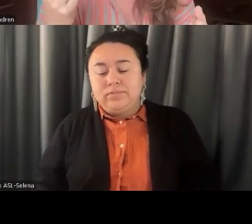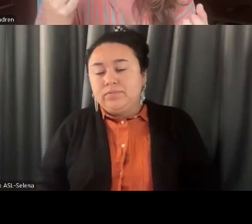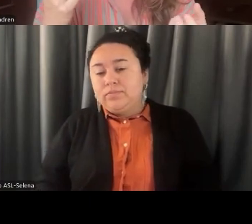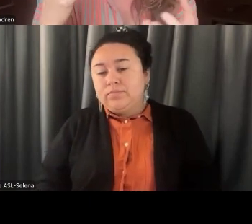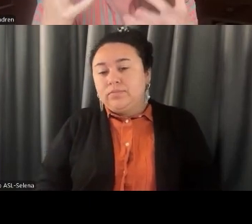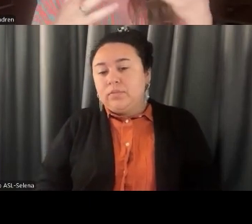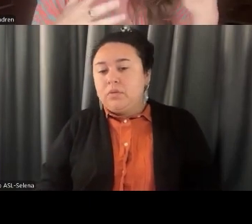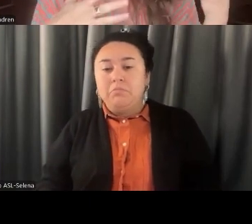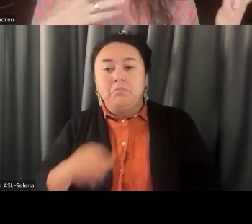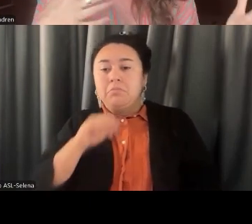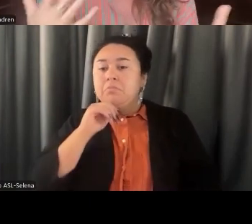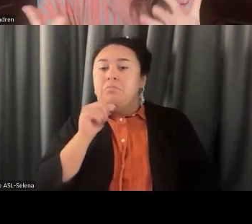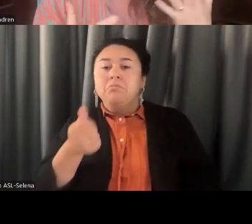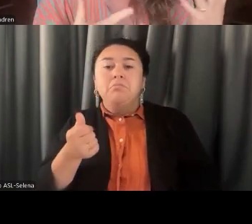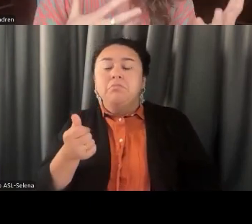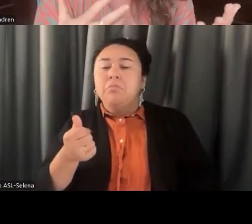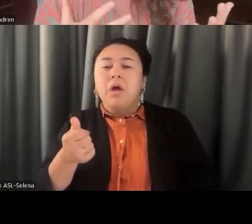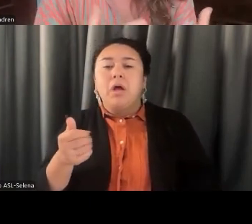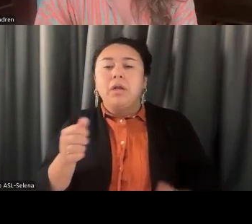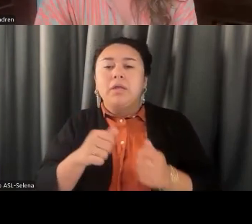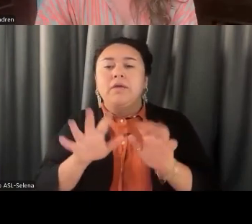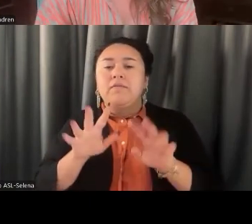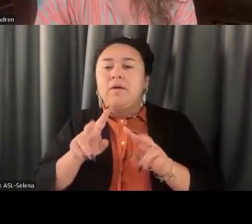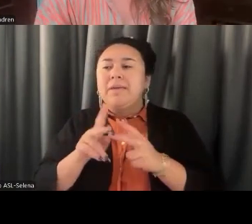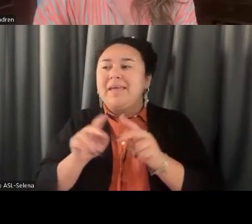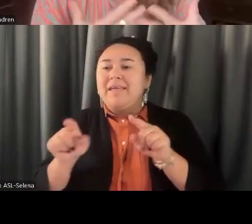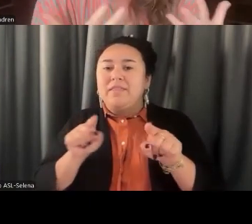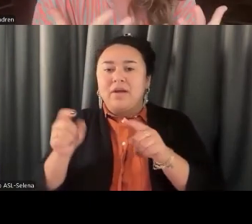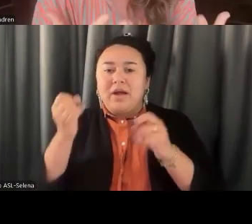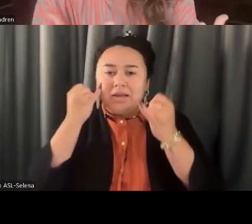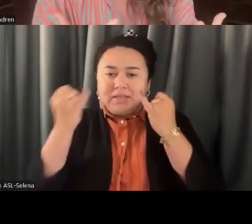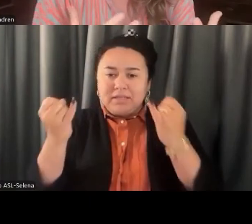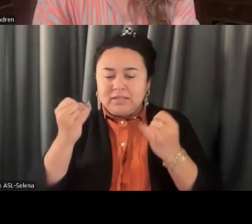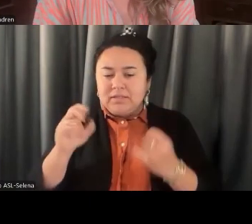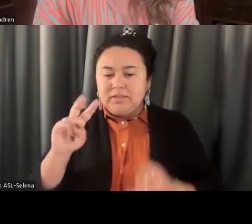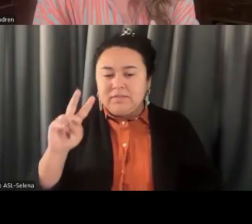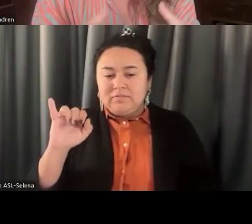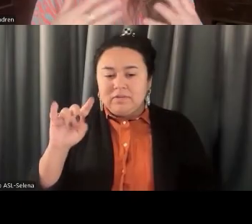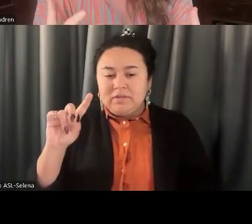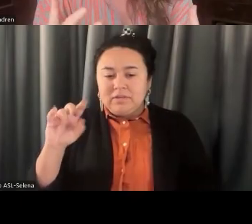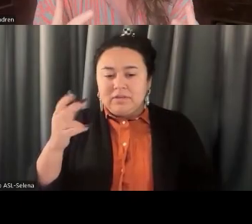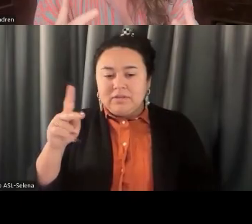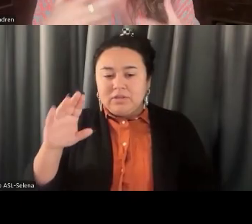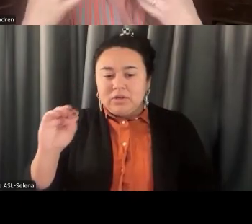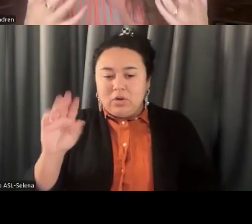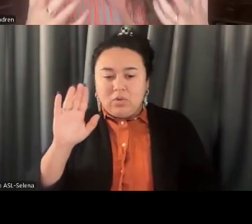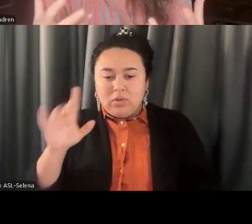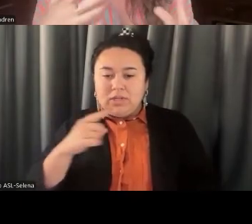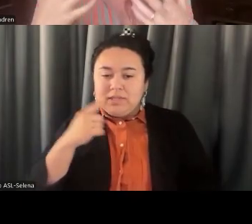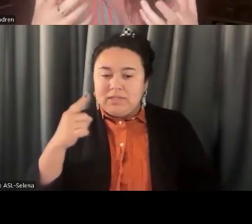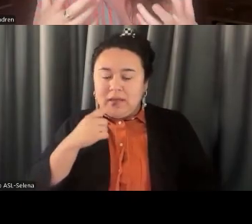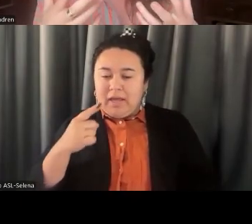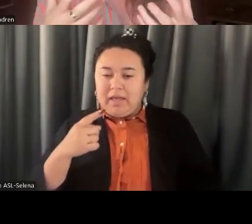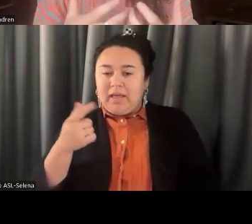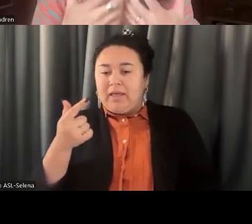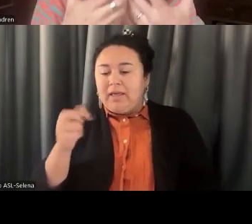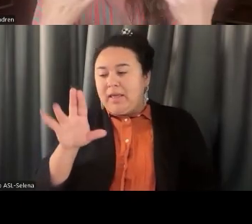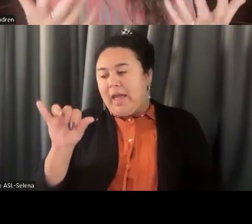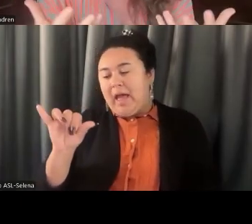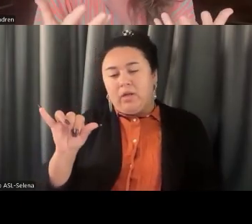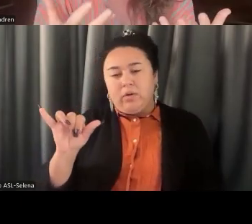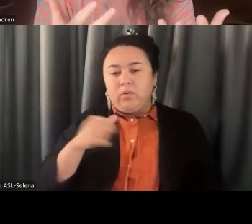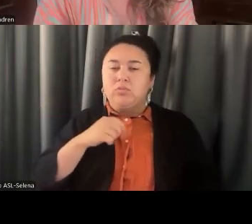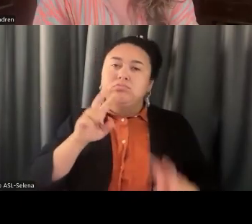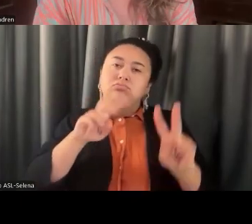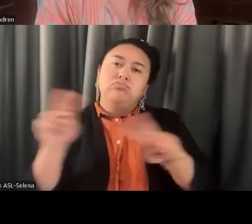sacrificing each. Right, what Vodichko would say, I think, and I am persuaded by this, that the gallery is a space of critique that we can